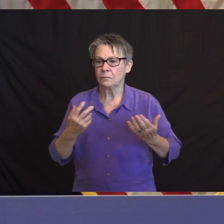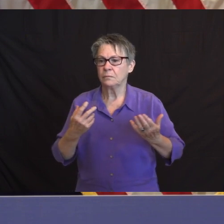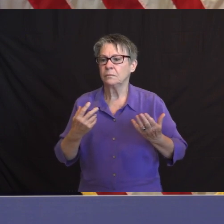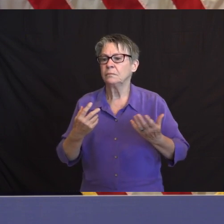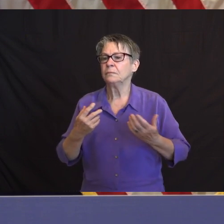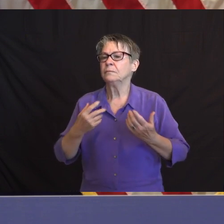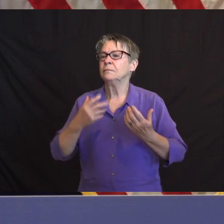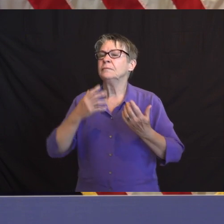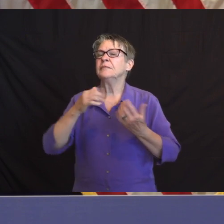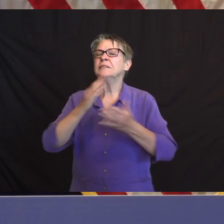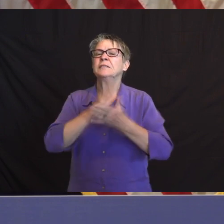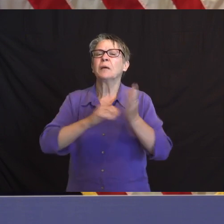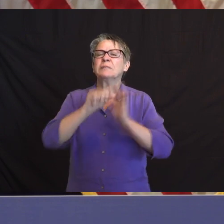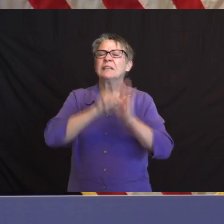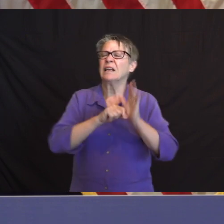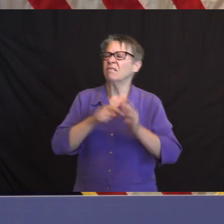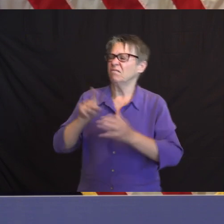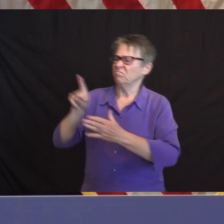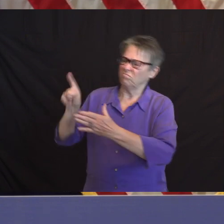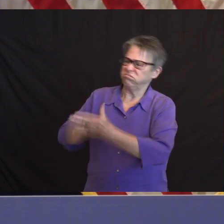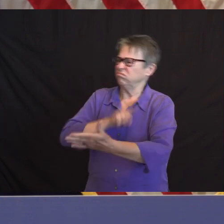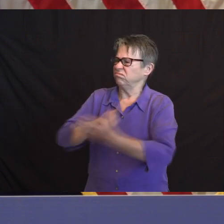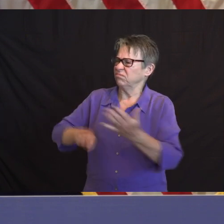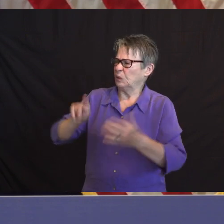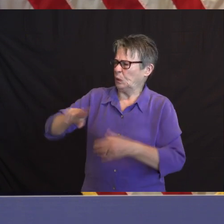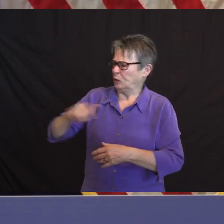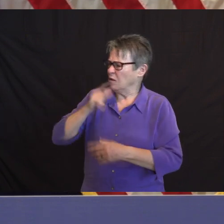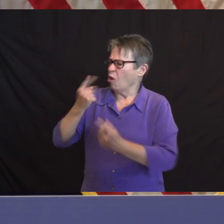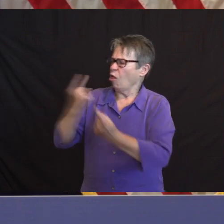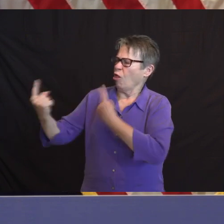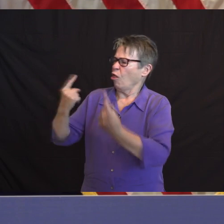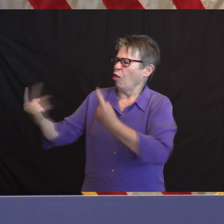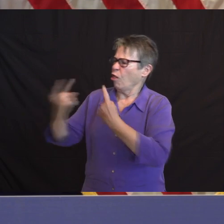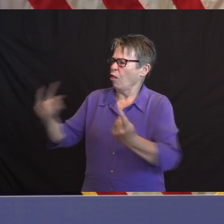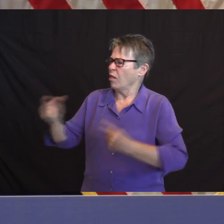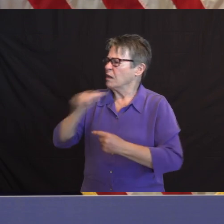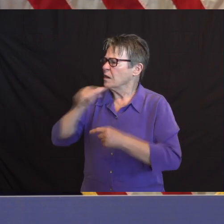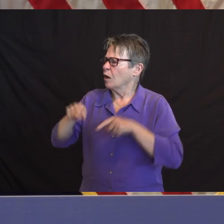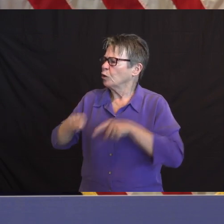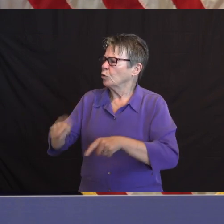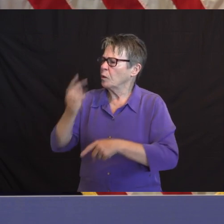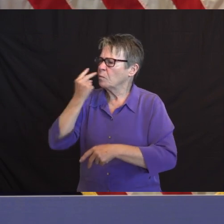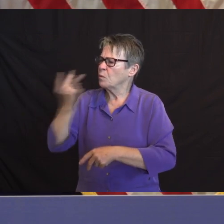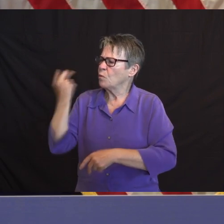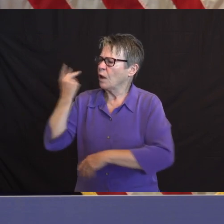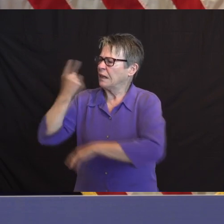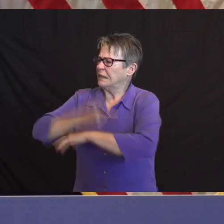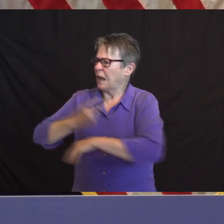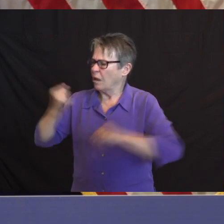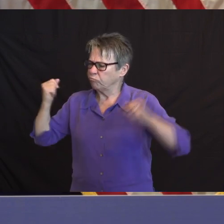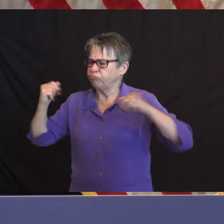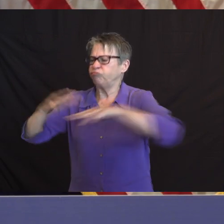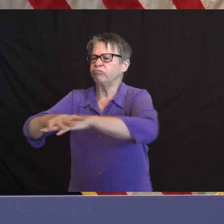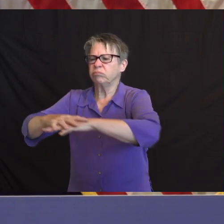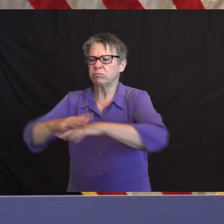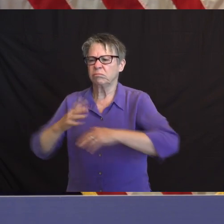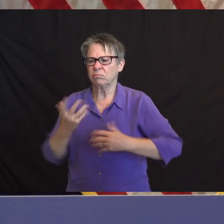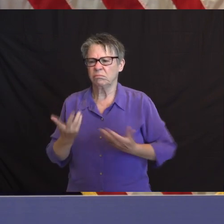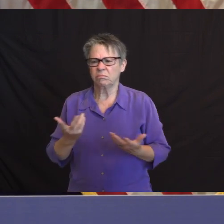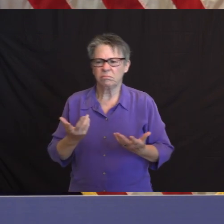specifically about how people have been ticketed here in Trenton for gathering and protesting, and just your reaction to